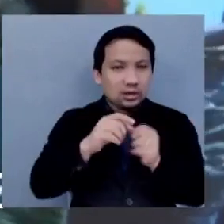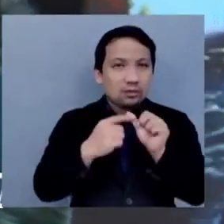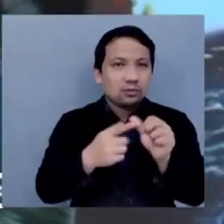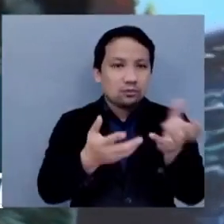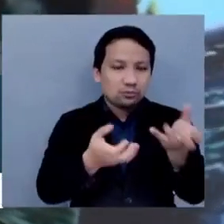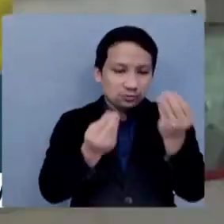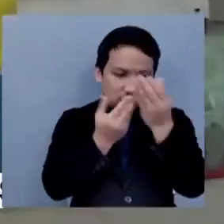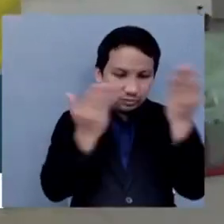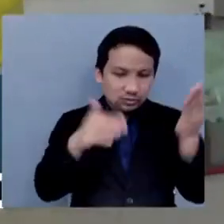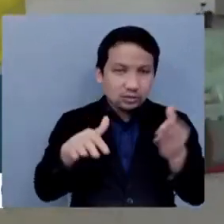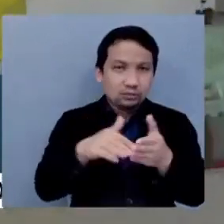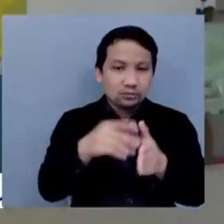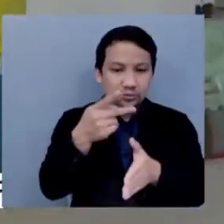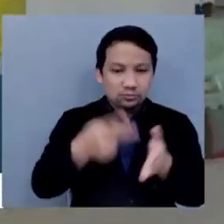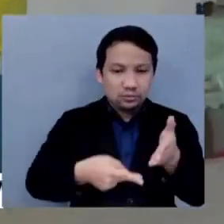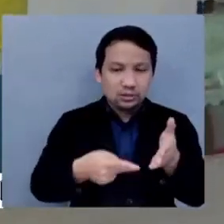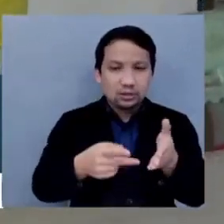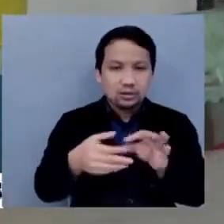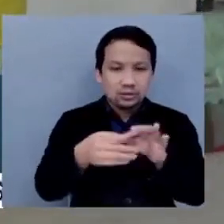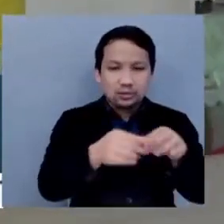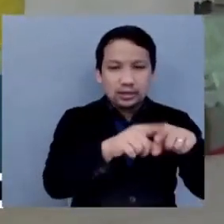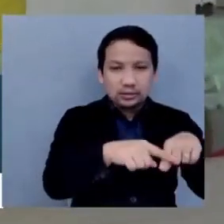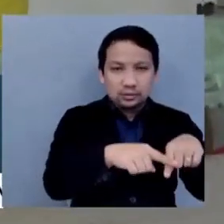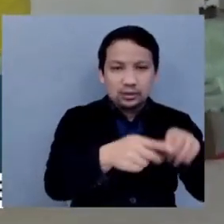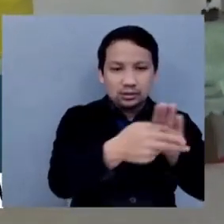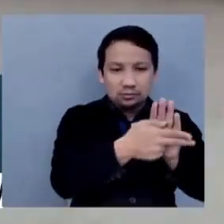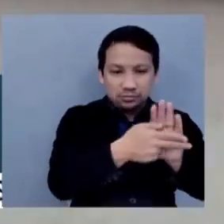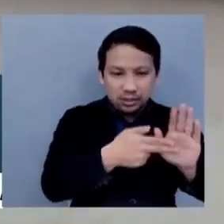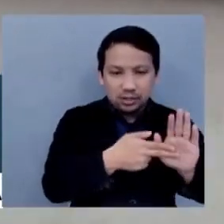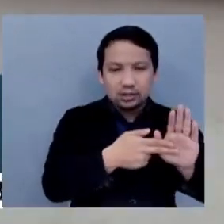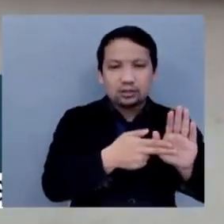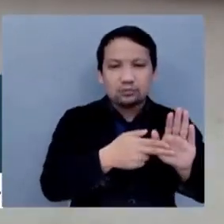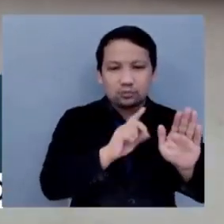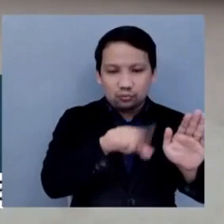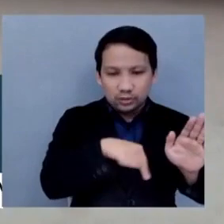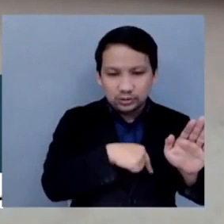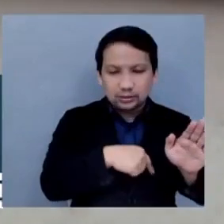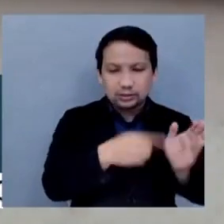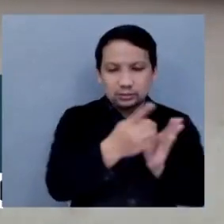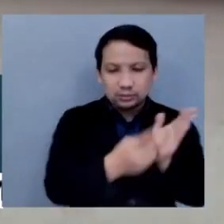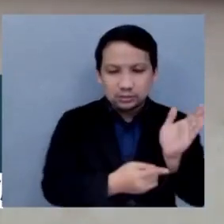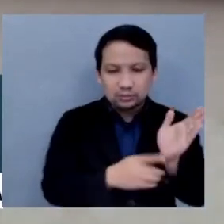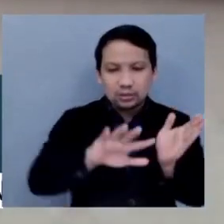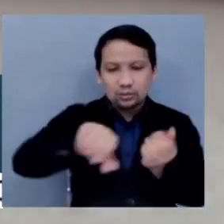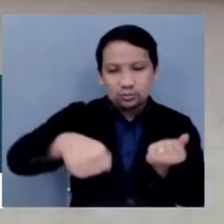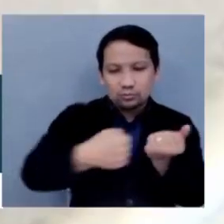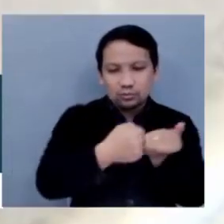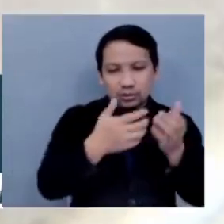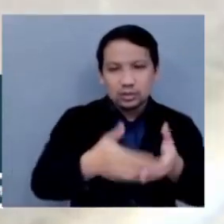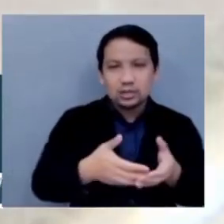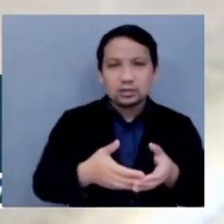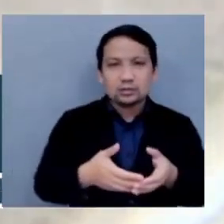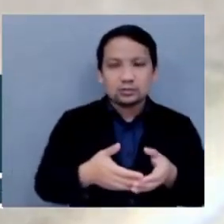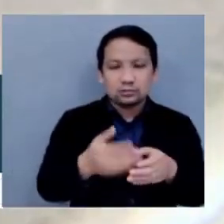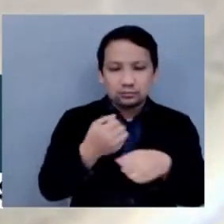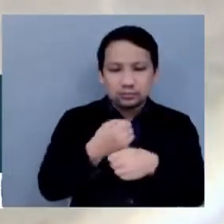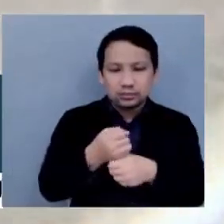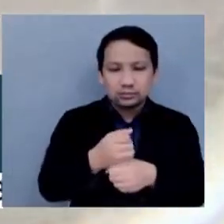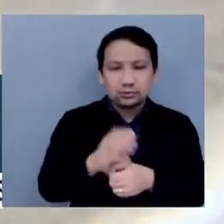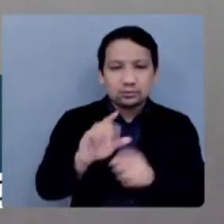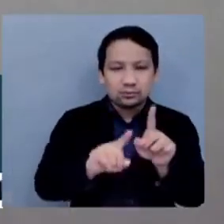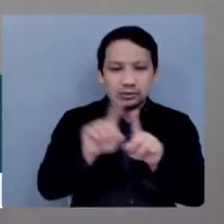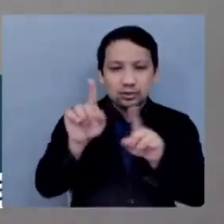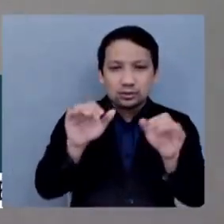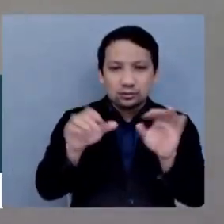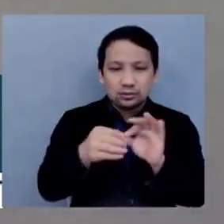that the prices vary depending on the brand, quality, design, and their supplier. The major manufacturers of fireworks are also